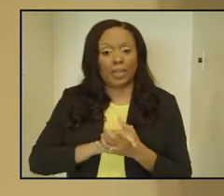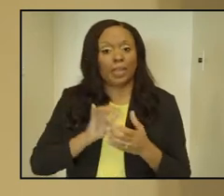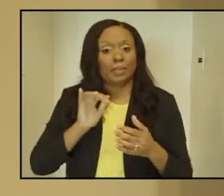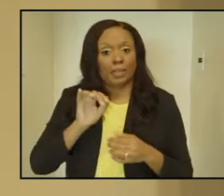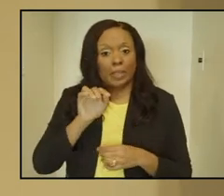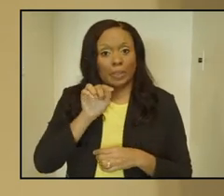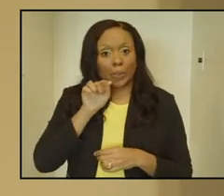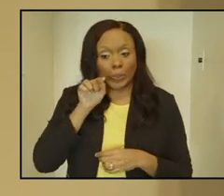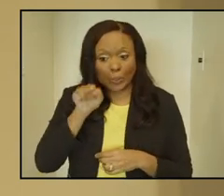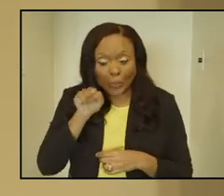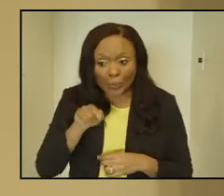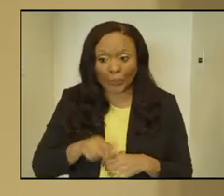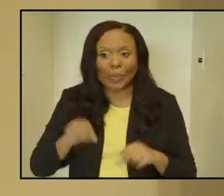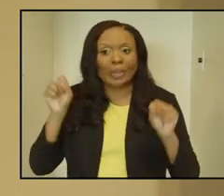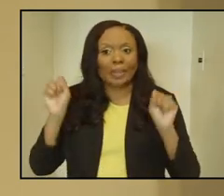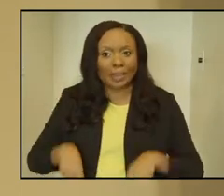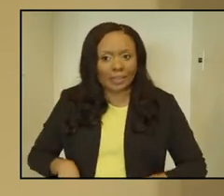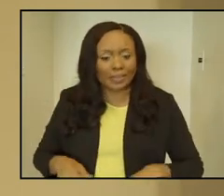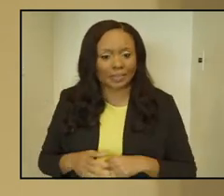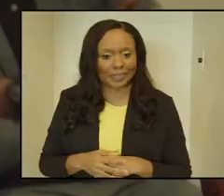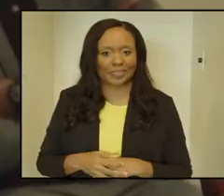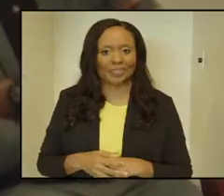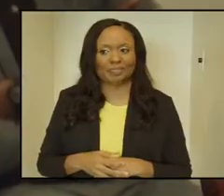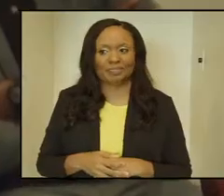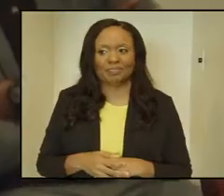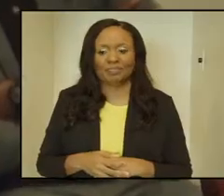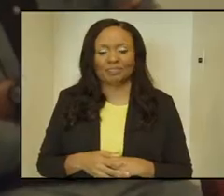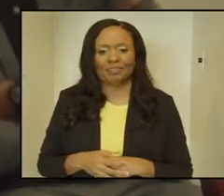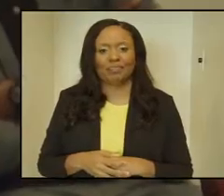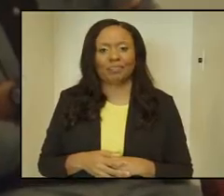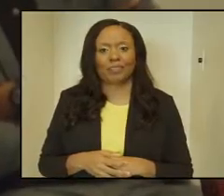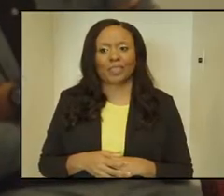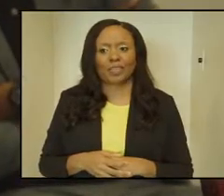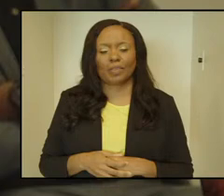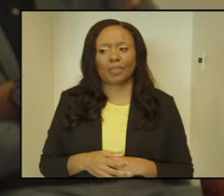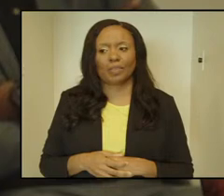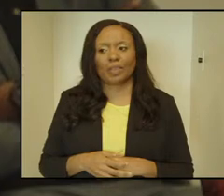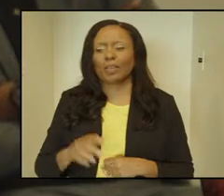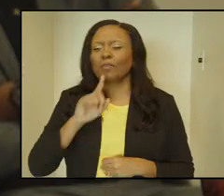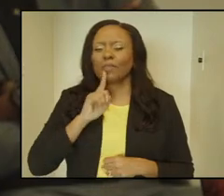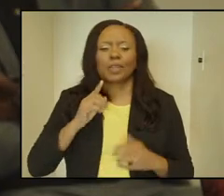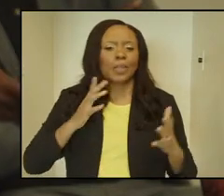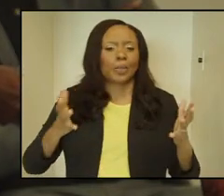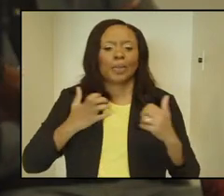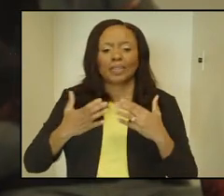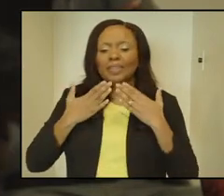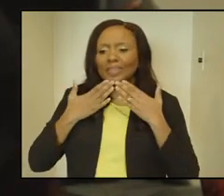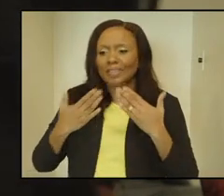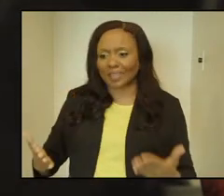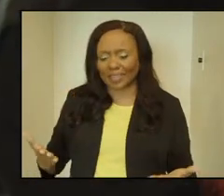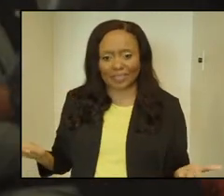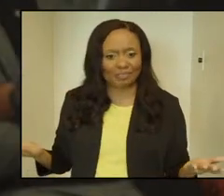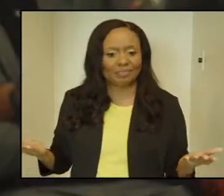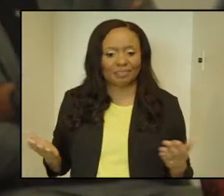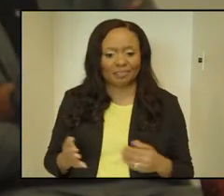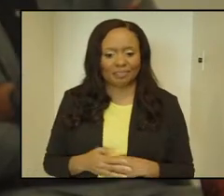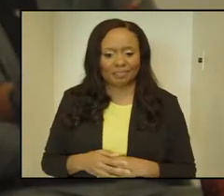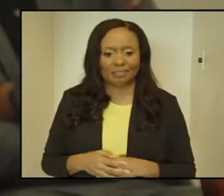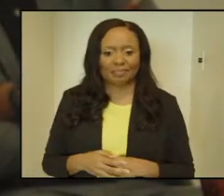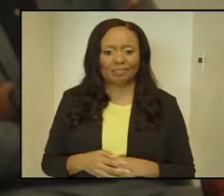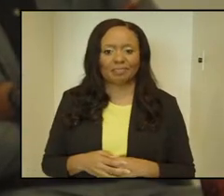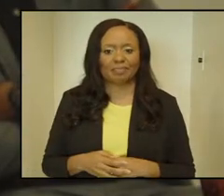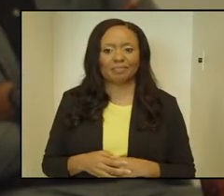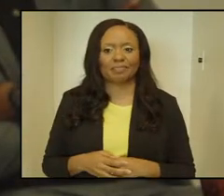happen. So that first and foremost, I want to say thank you, because this is a statement